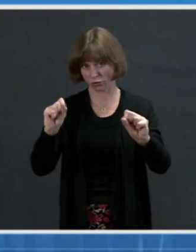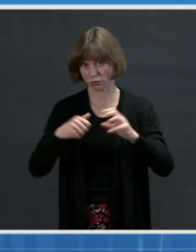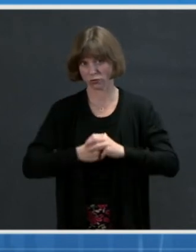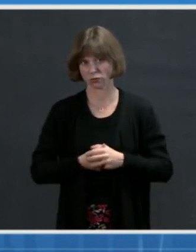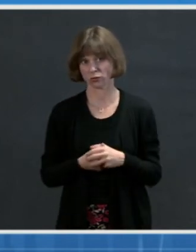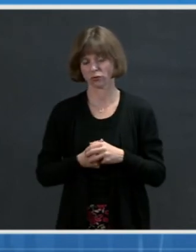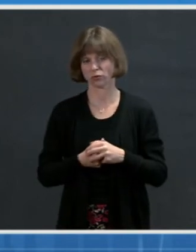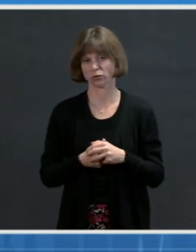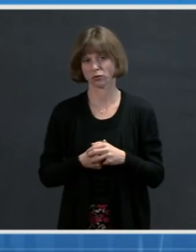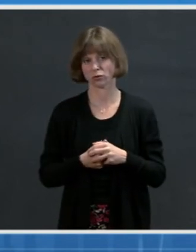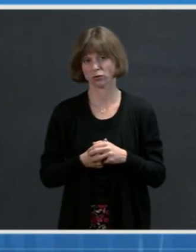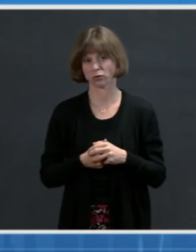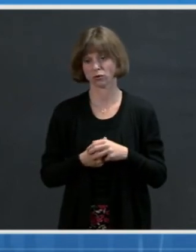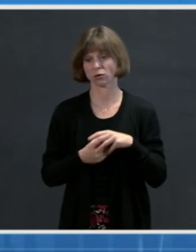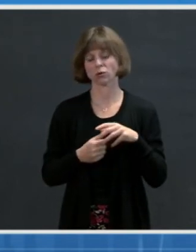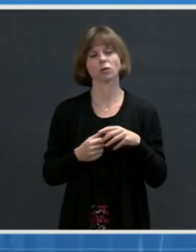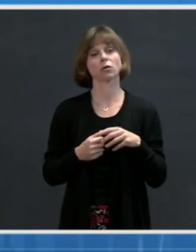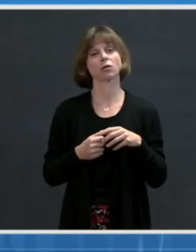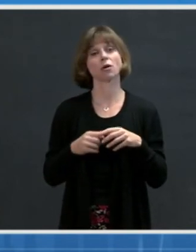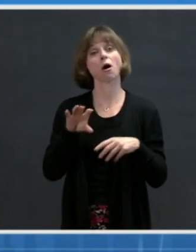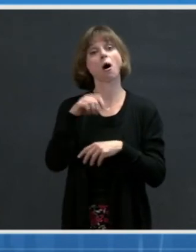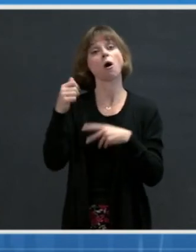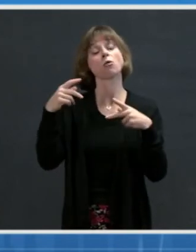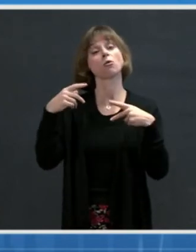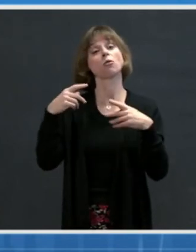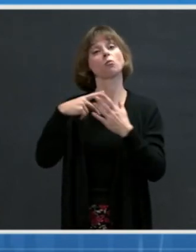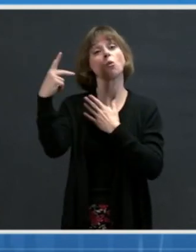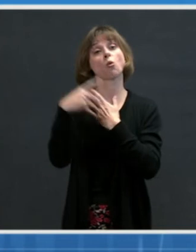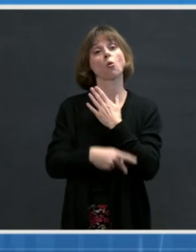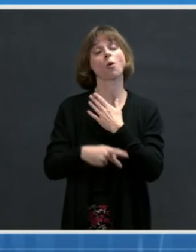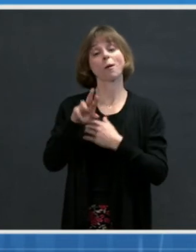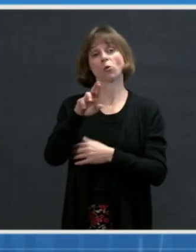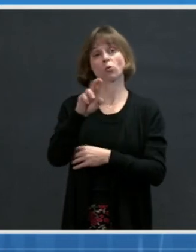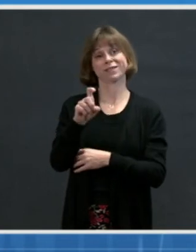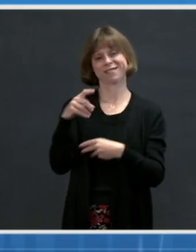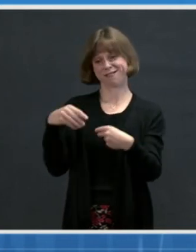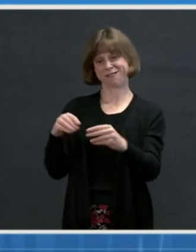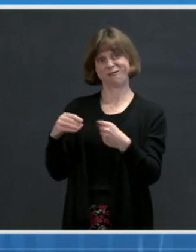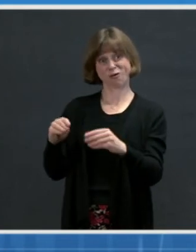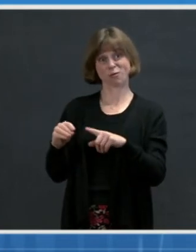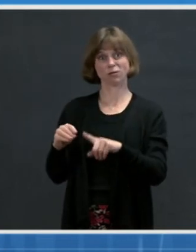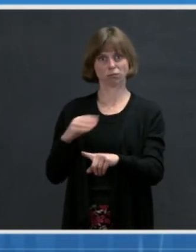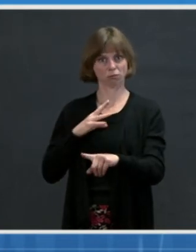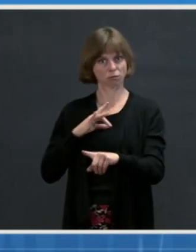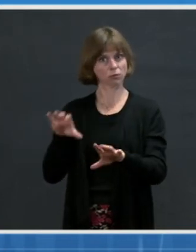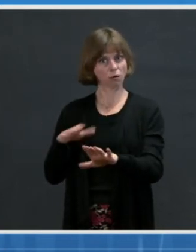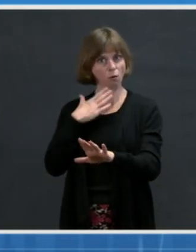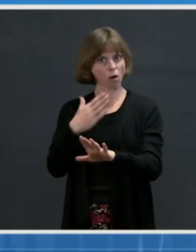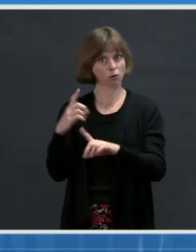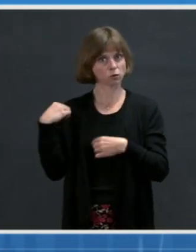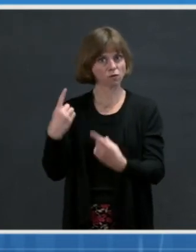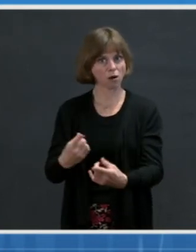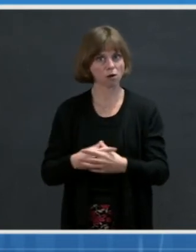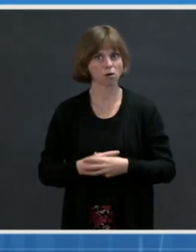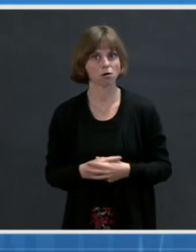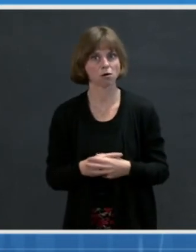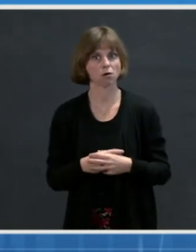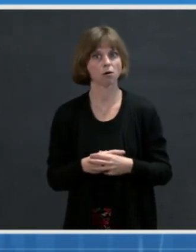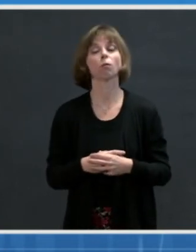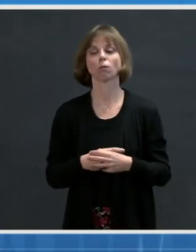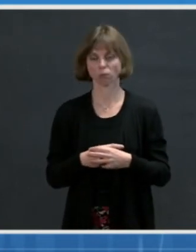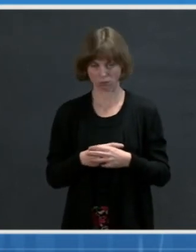The retail pharmacy program we launched a few weeks ago has performed well so far. And this week, we will increase